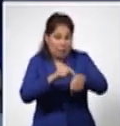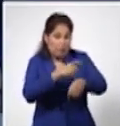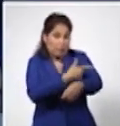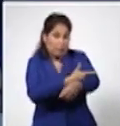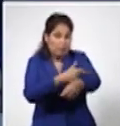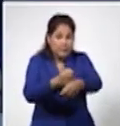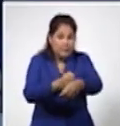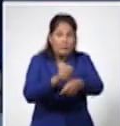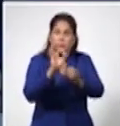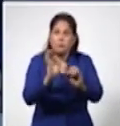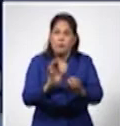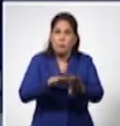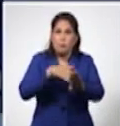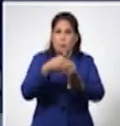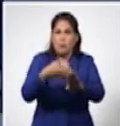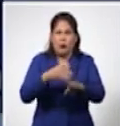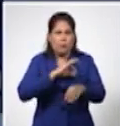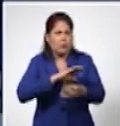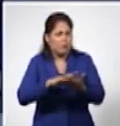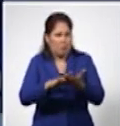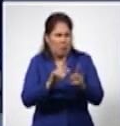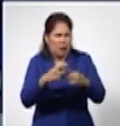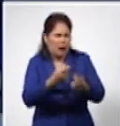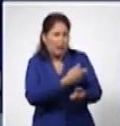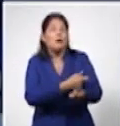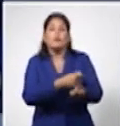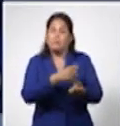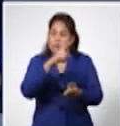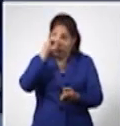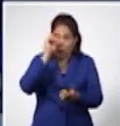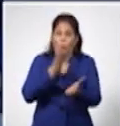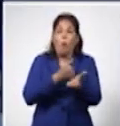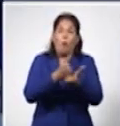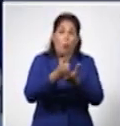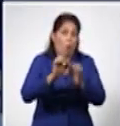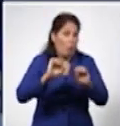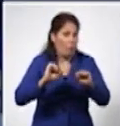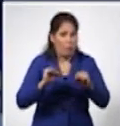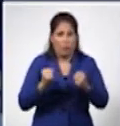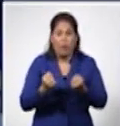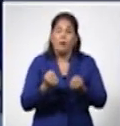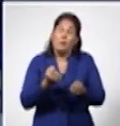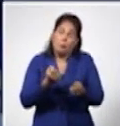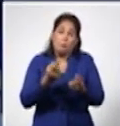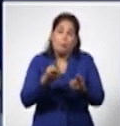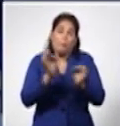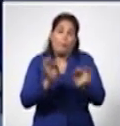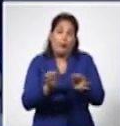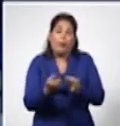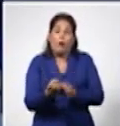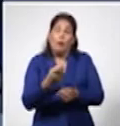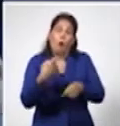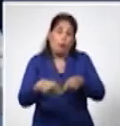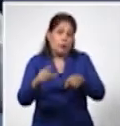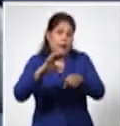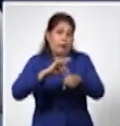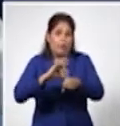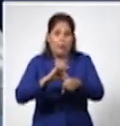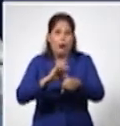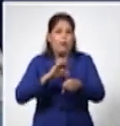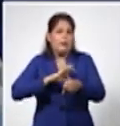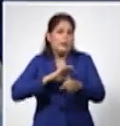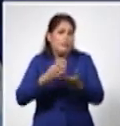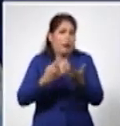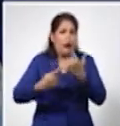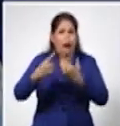I know that we are all aware of the importance of identifying the source of infection in order to treat the patient and all those that they